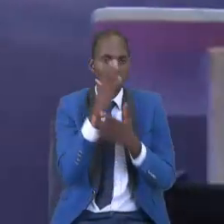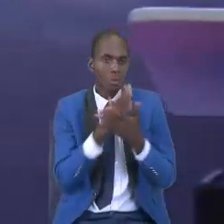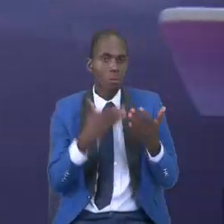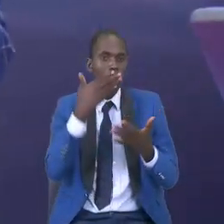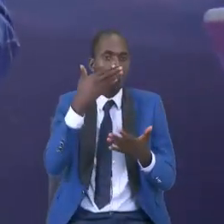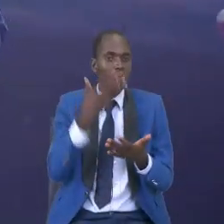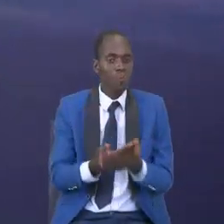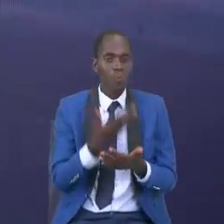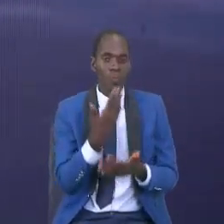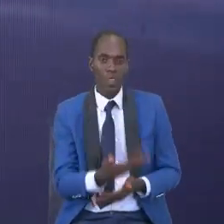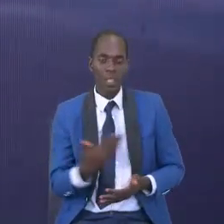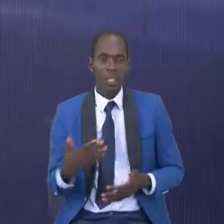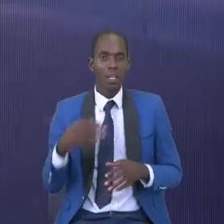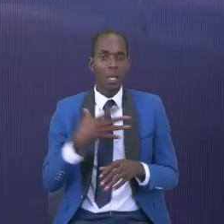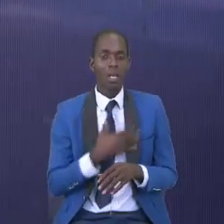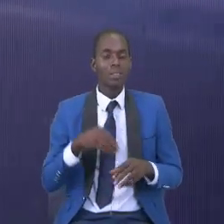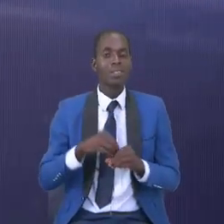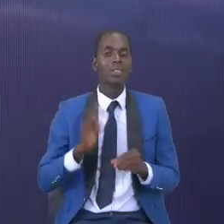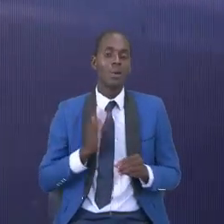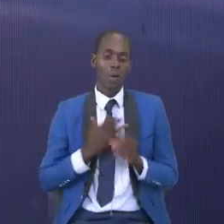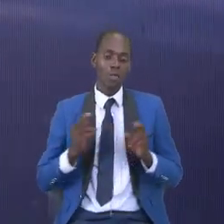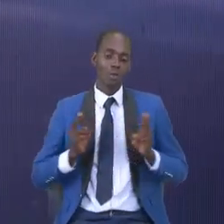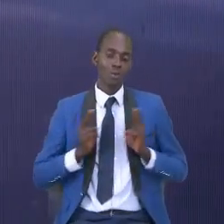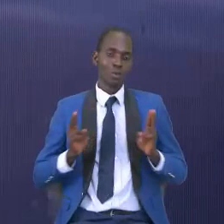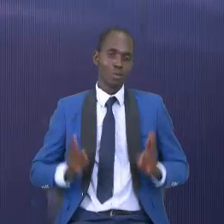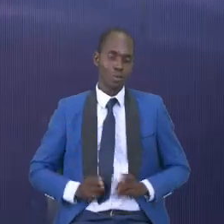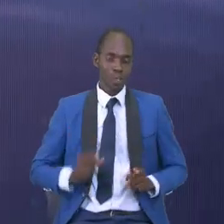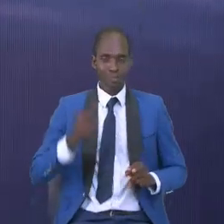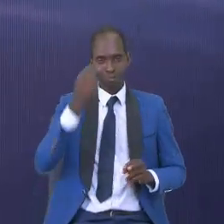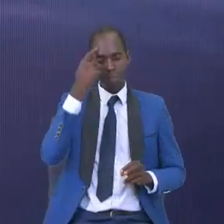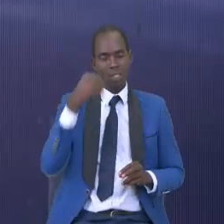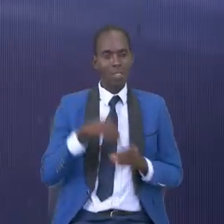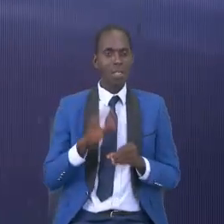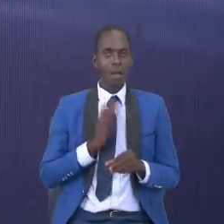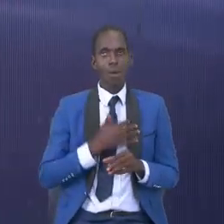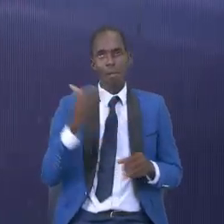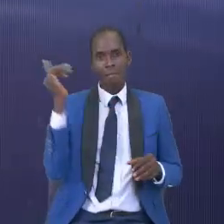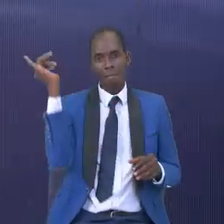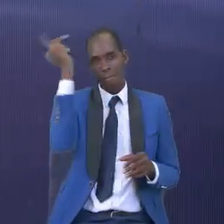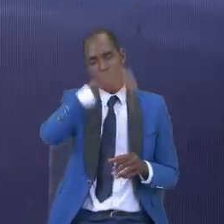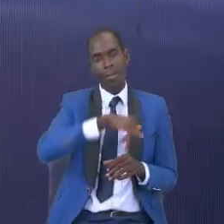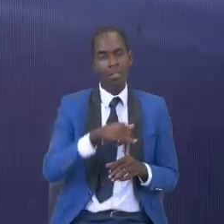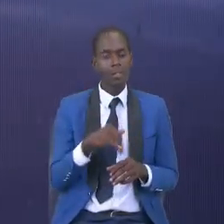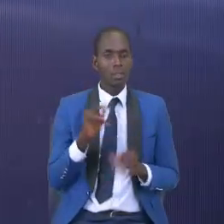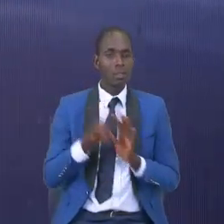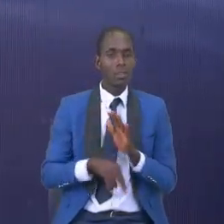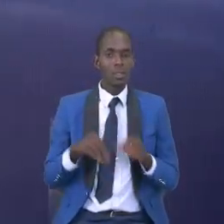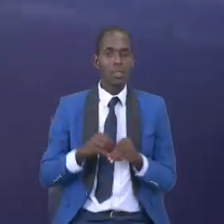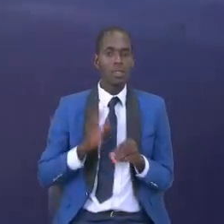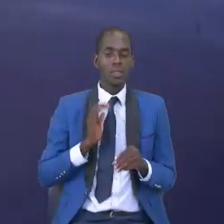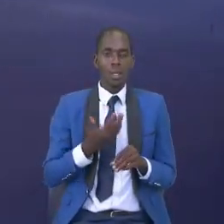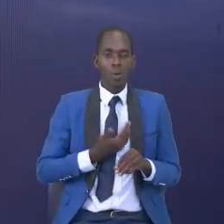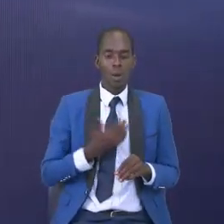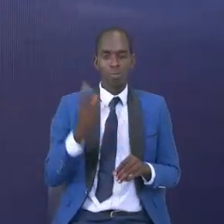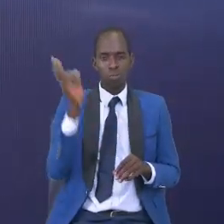and in our humanness, in our foolishness, in our deliberate ignorance, we